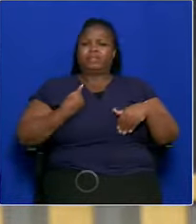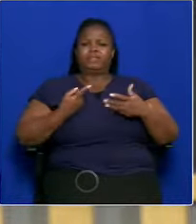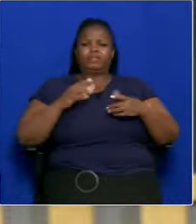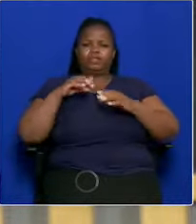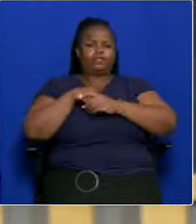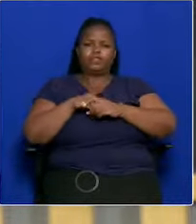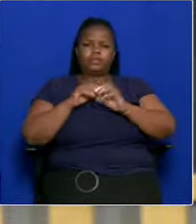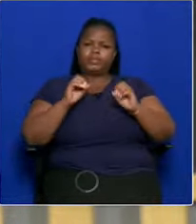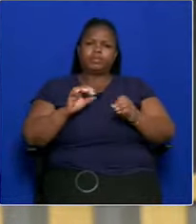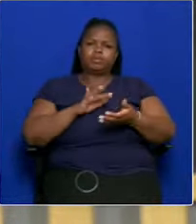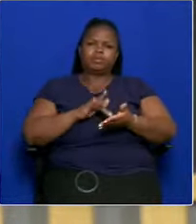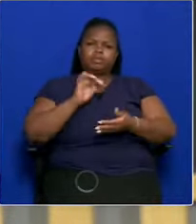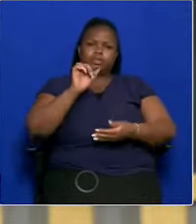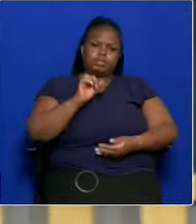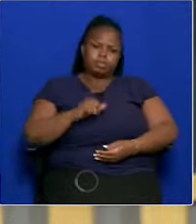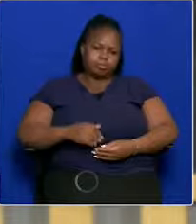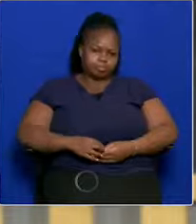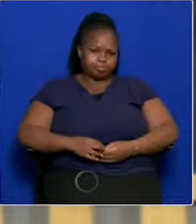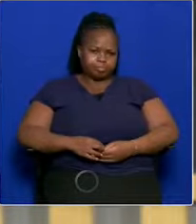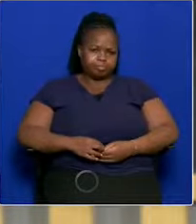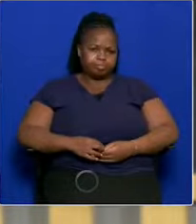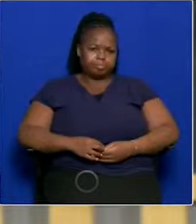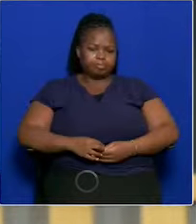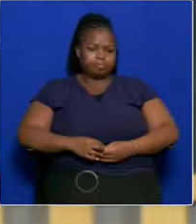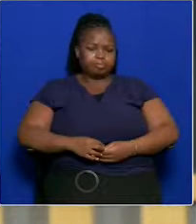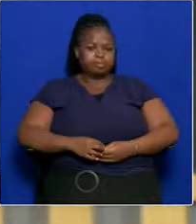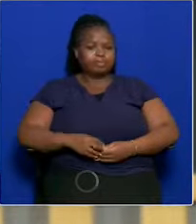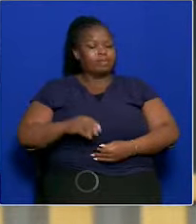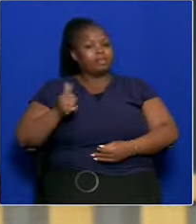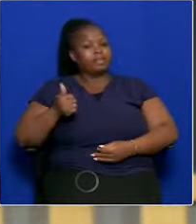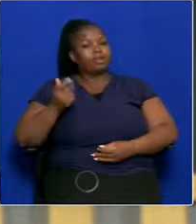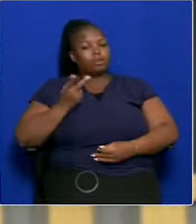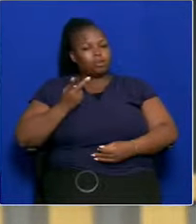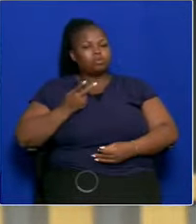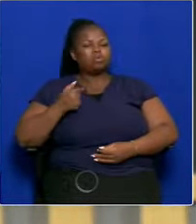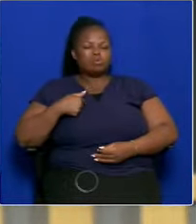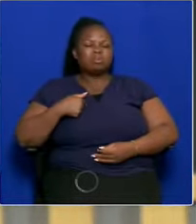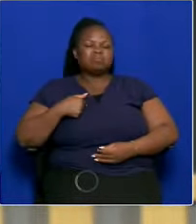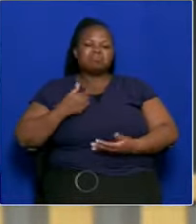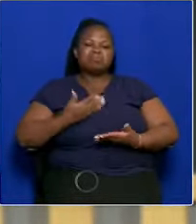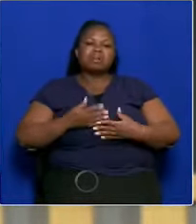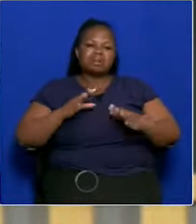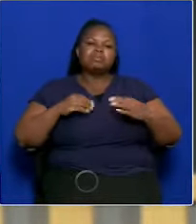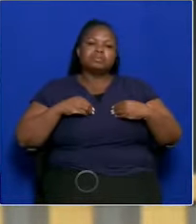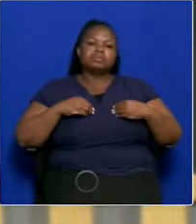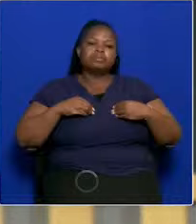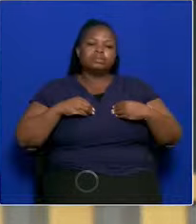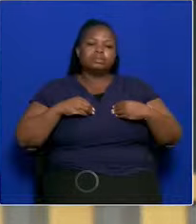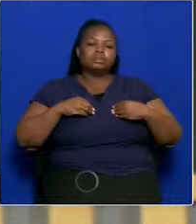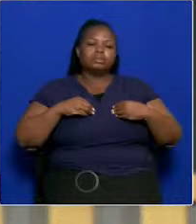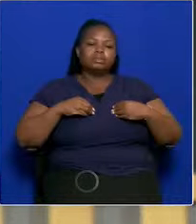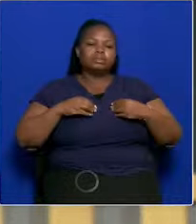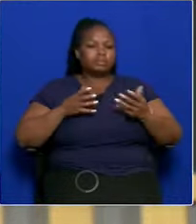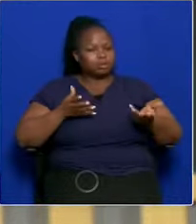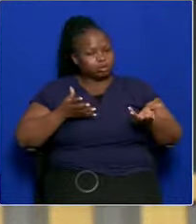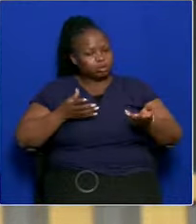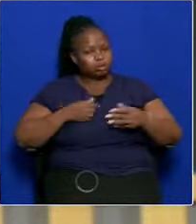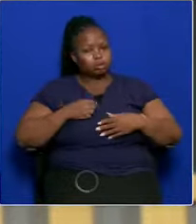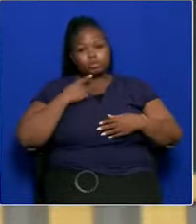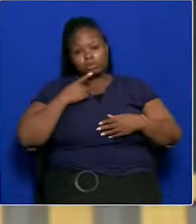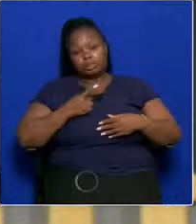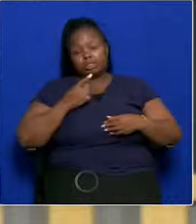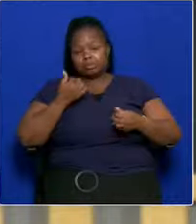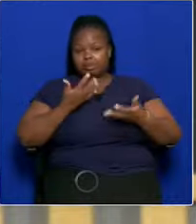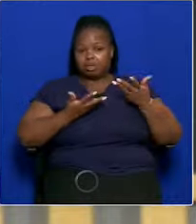position, and and I'm prepared to accept for purposes of this engagement that you told him,